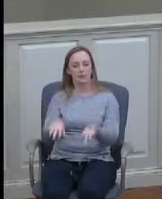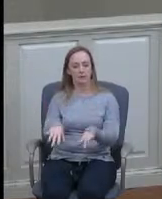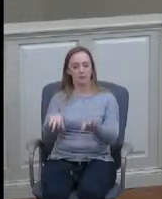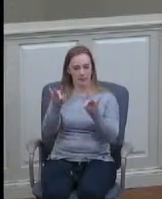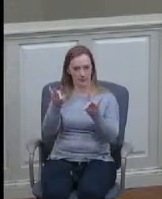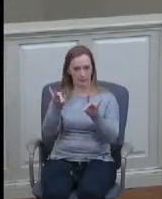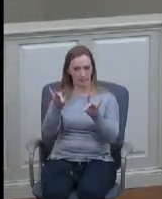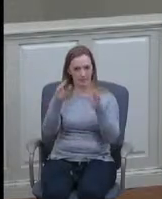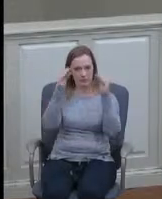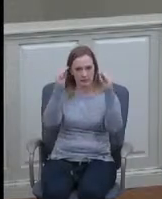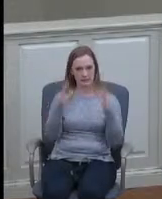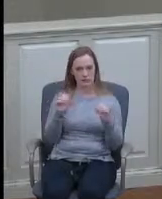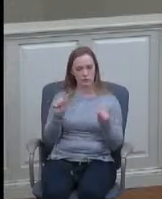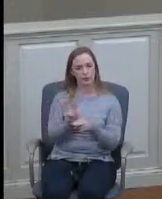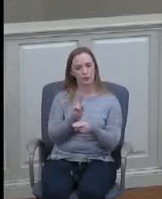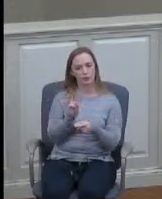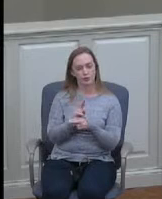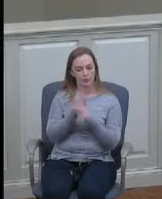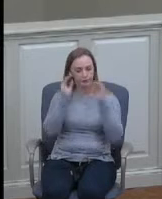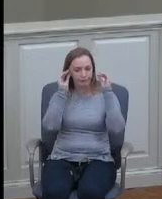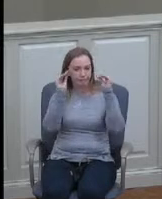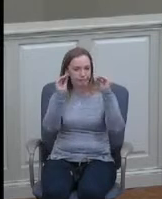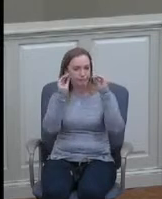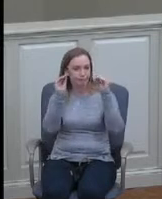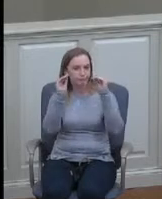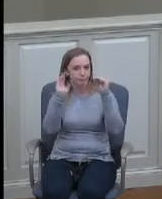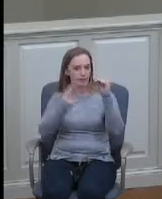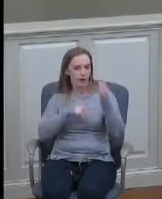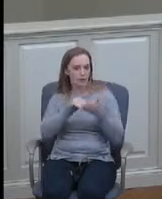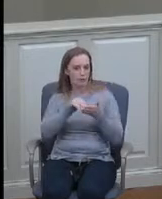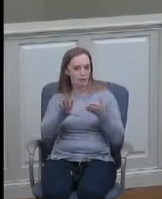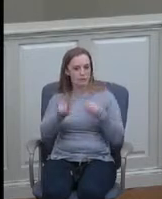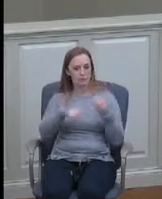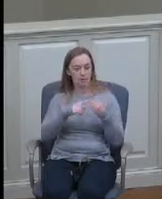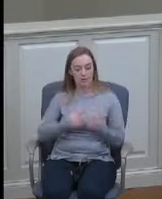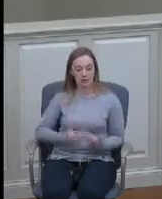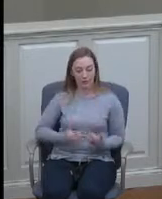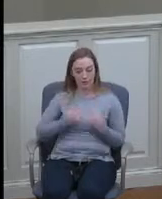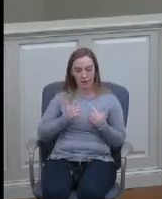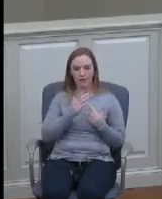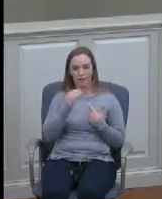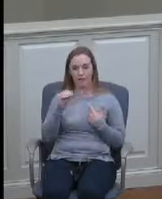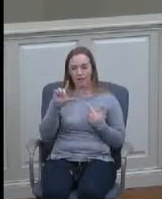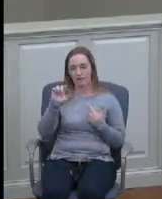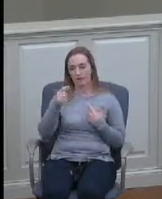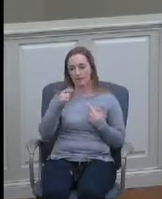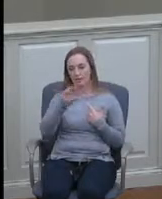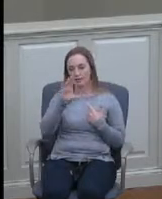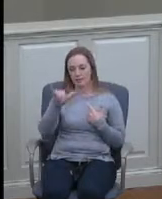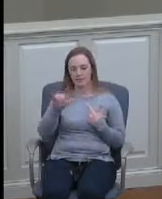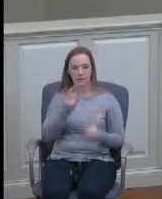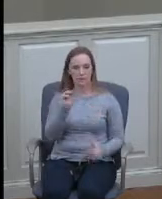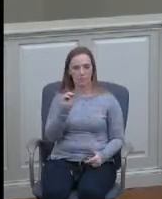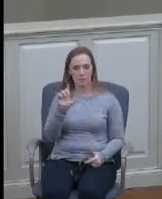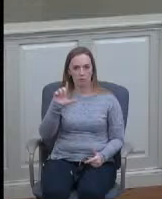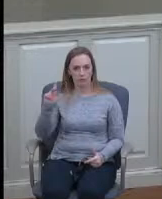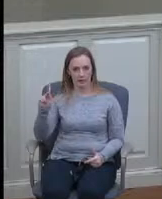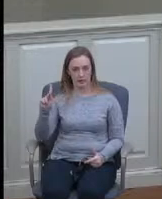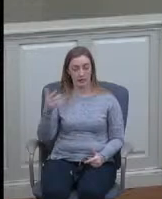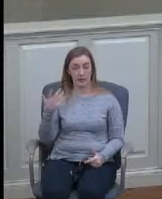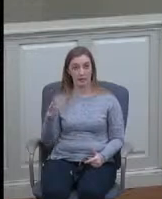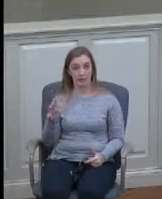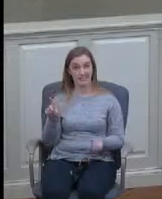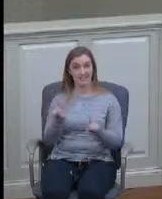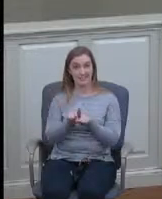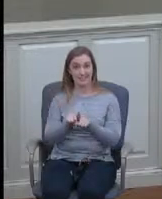to educate our students about the life and legacy of Martin Luther King. And then on that